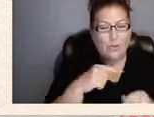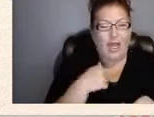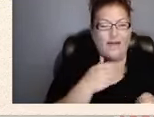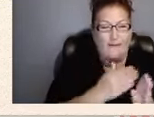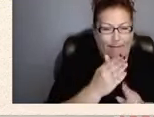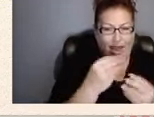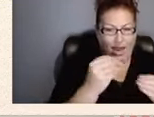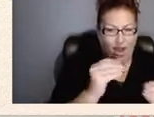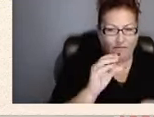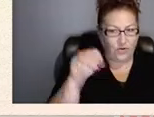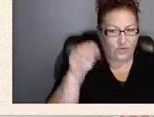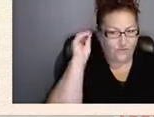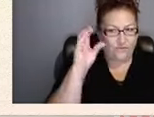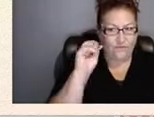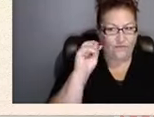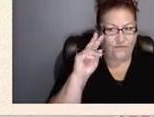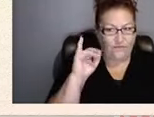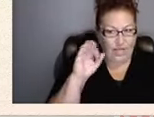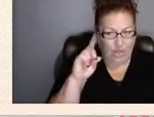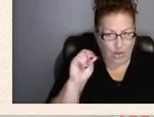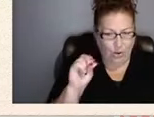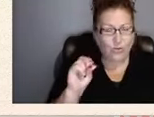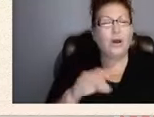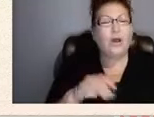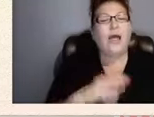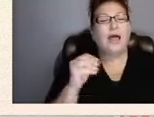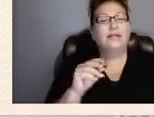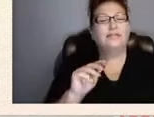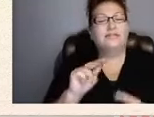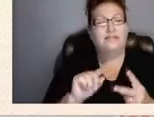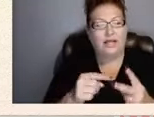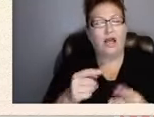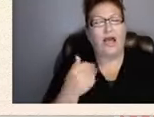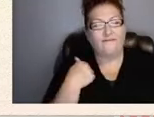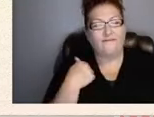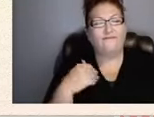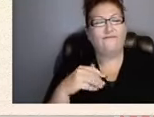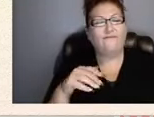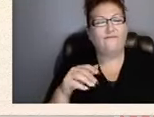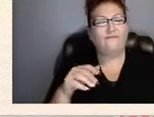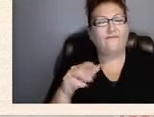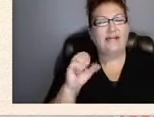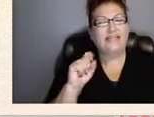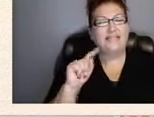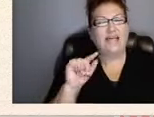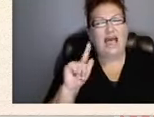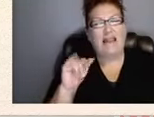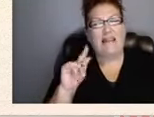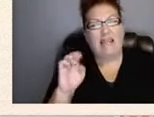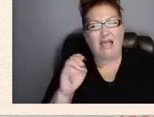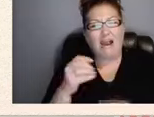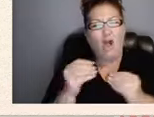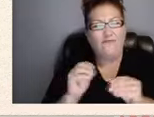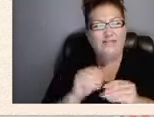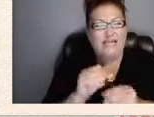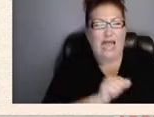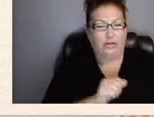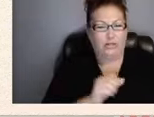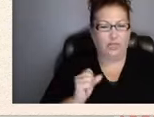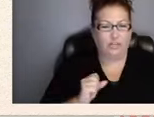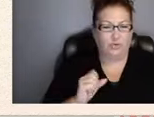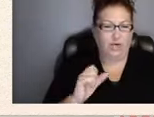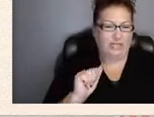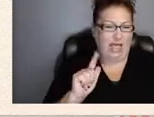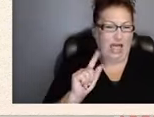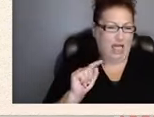Oviedo, Florida, and then we also have a satellite office in Altamont Springs. Both of those cities are